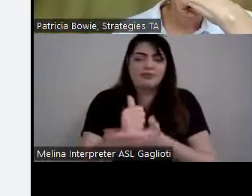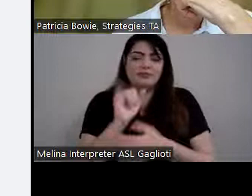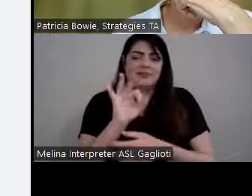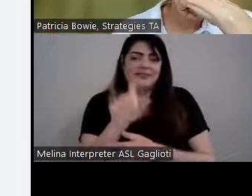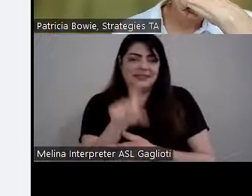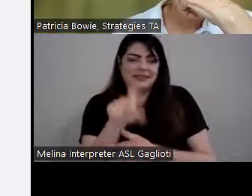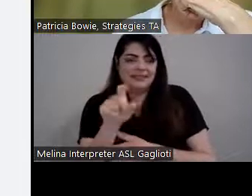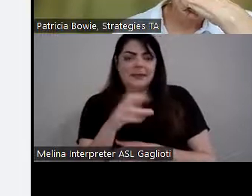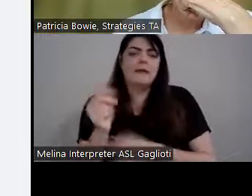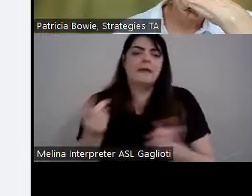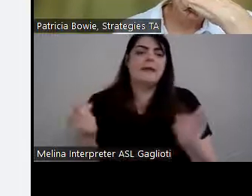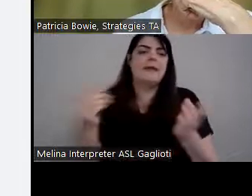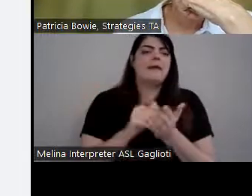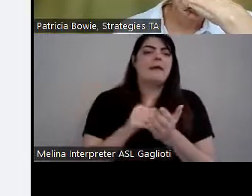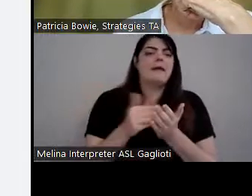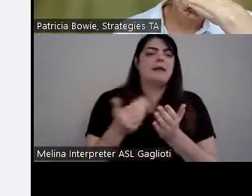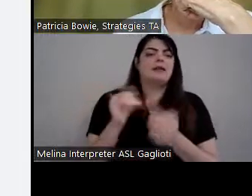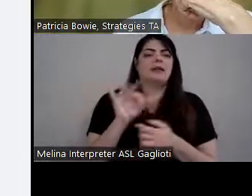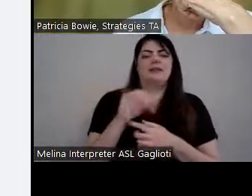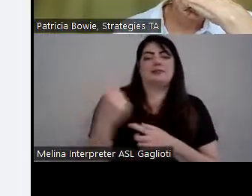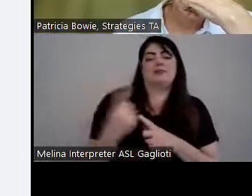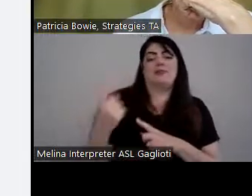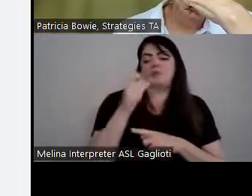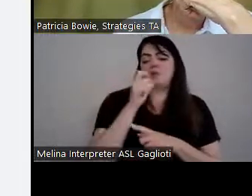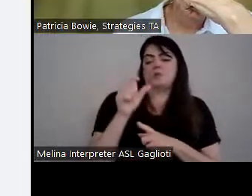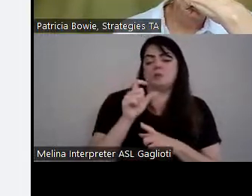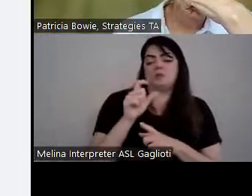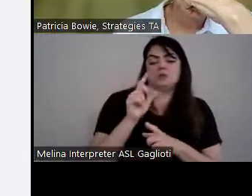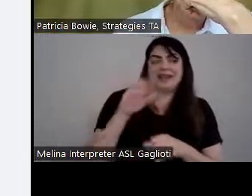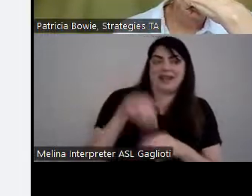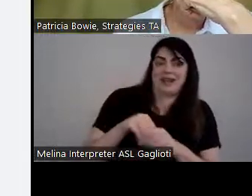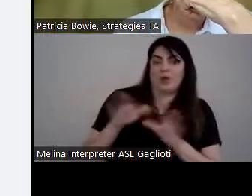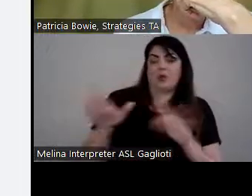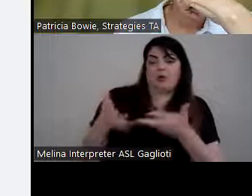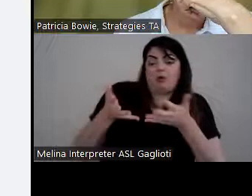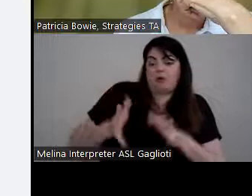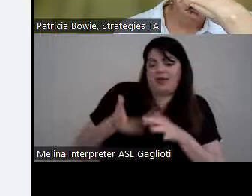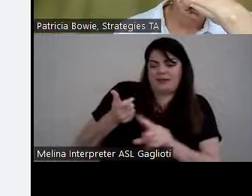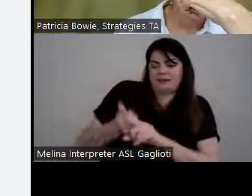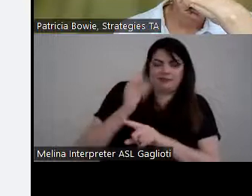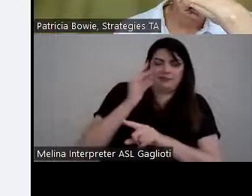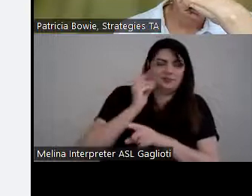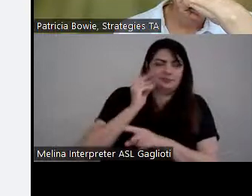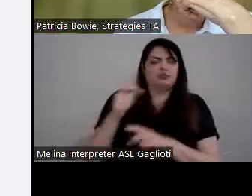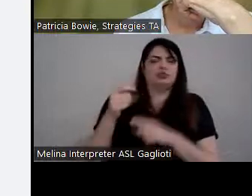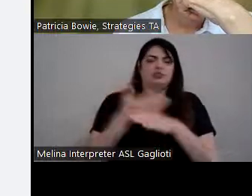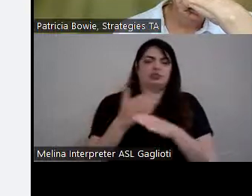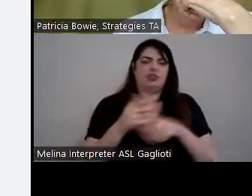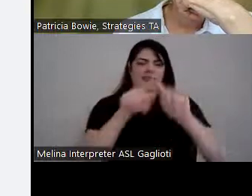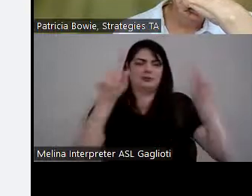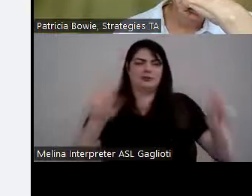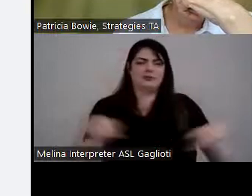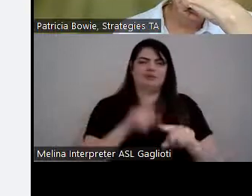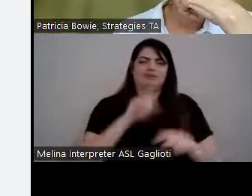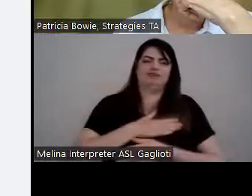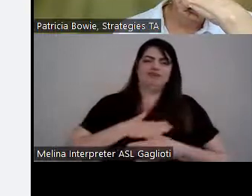it. But again, if there's someone who is assigned to the room, if you could please share your screen, we'd really appreciate that. And